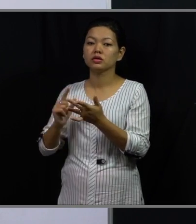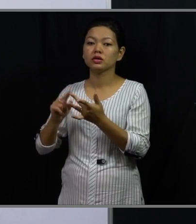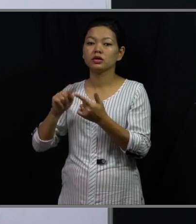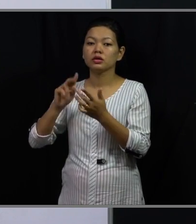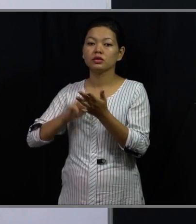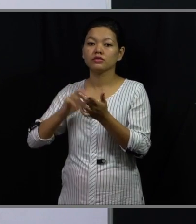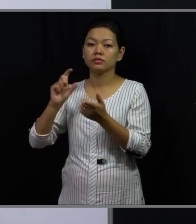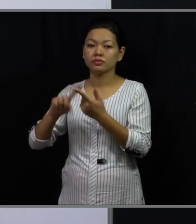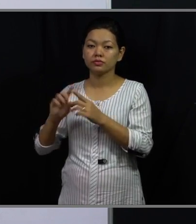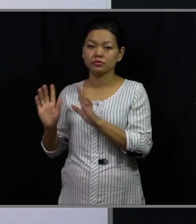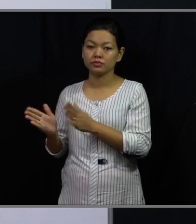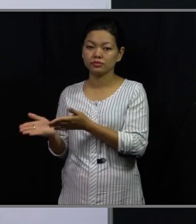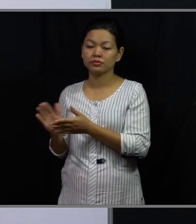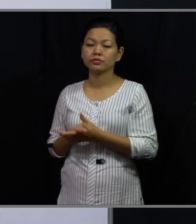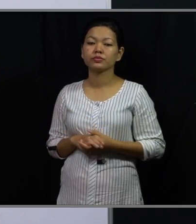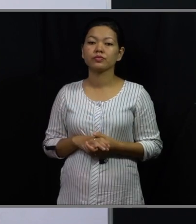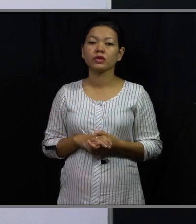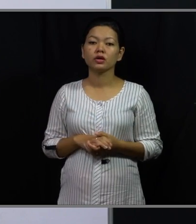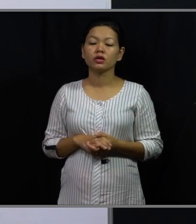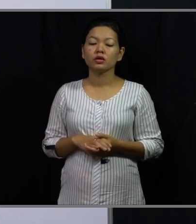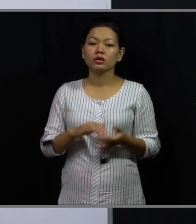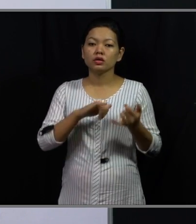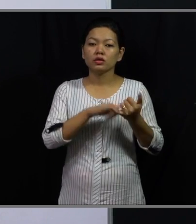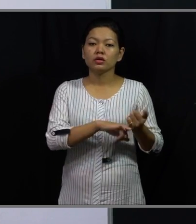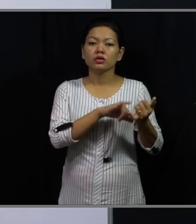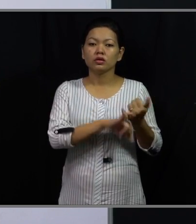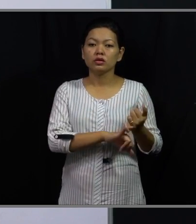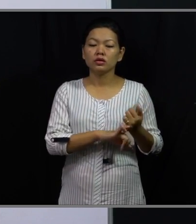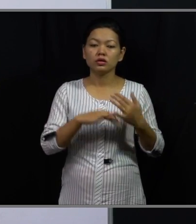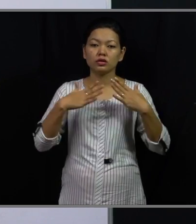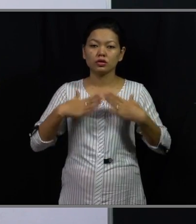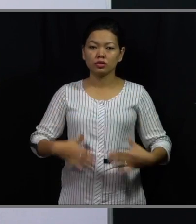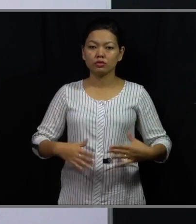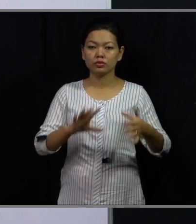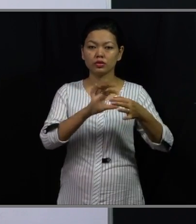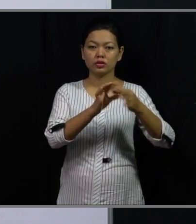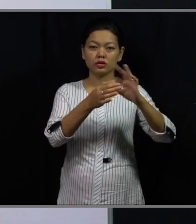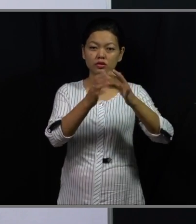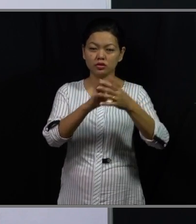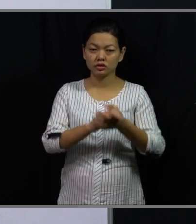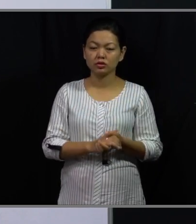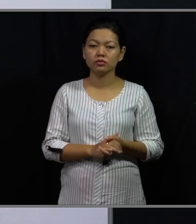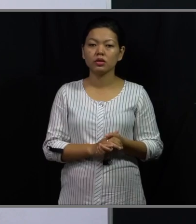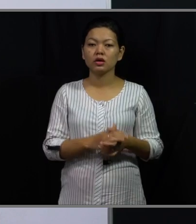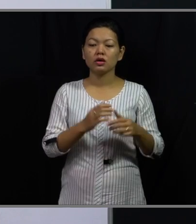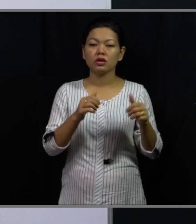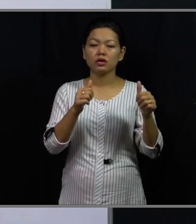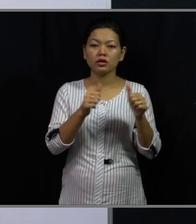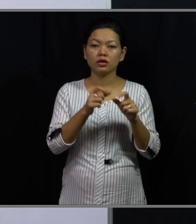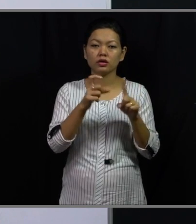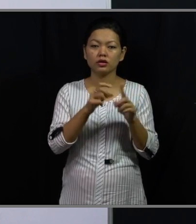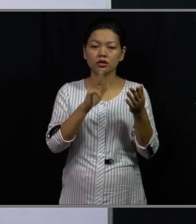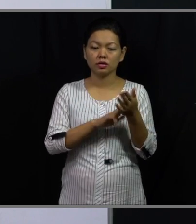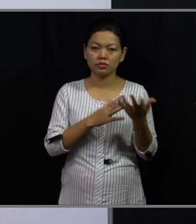that is related to the human society, human relationship is what we study. Administration, it also studies about